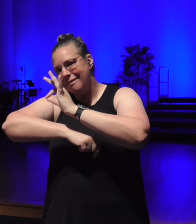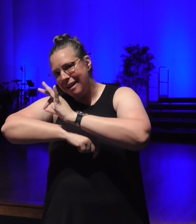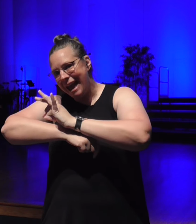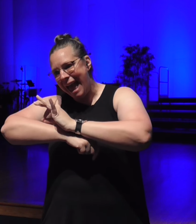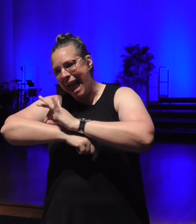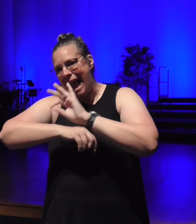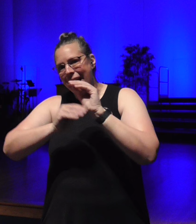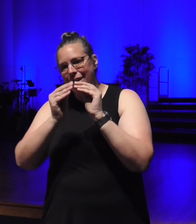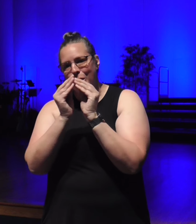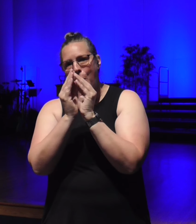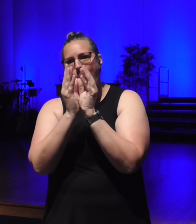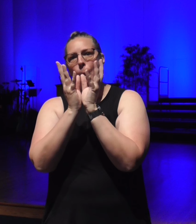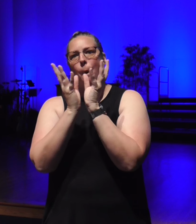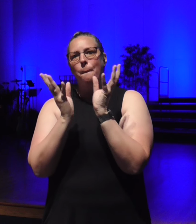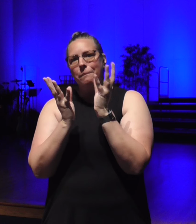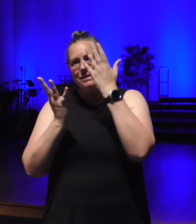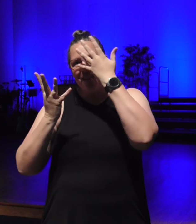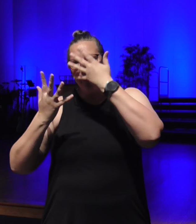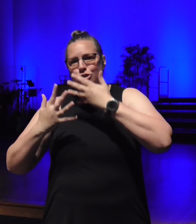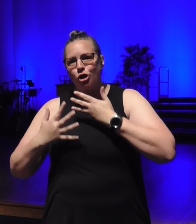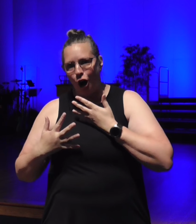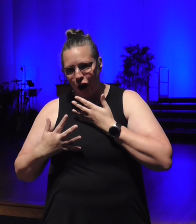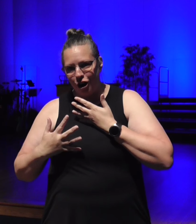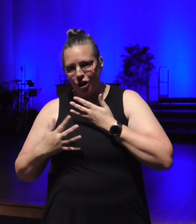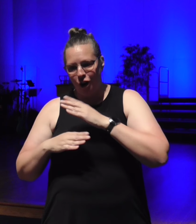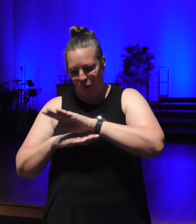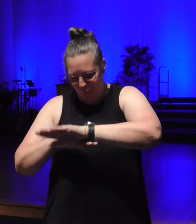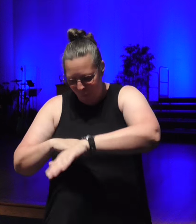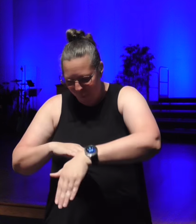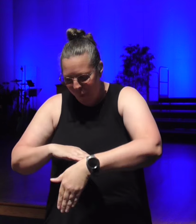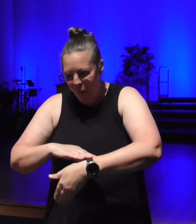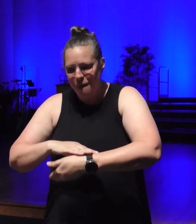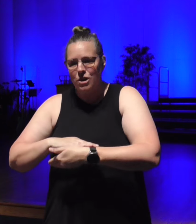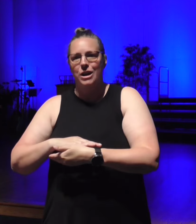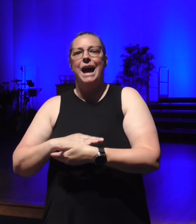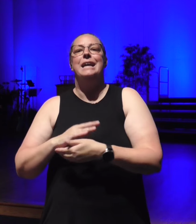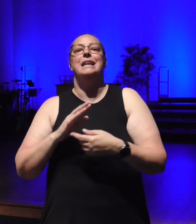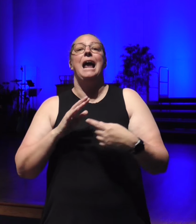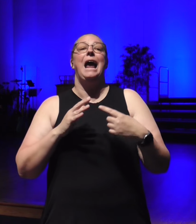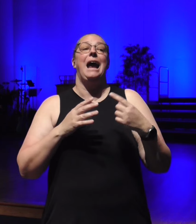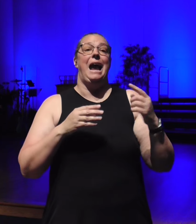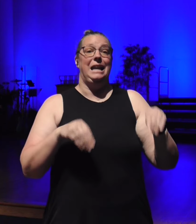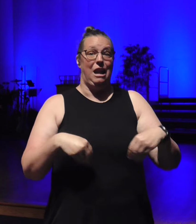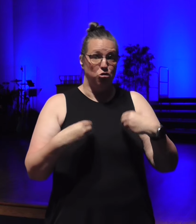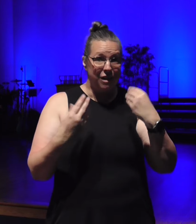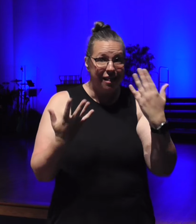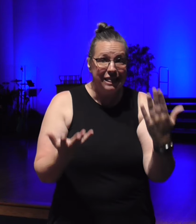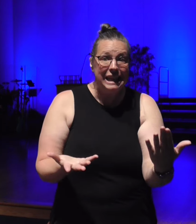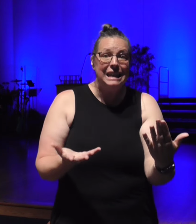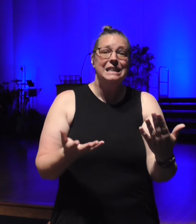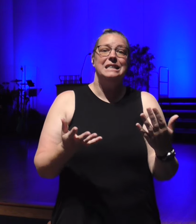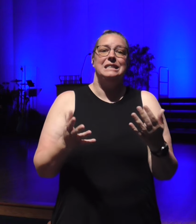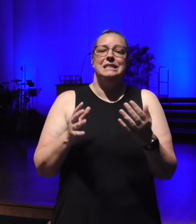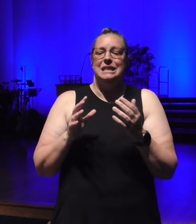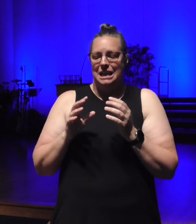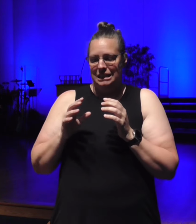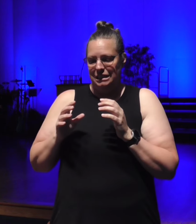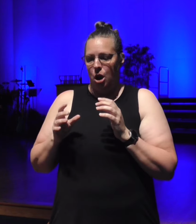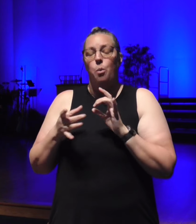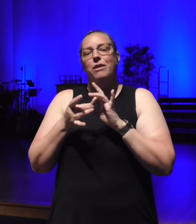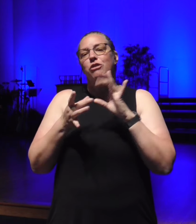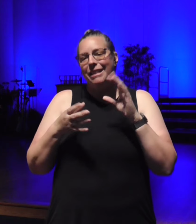dark. And then at its moment of fullest opening, it releases what Williams calls a powerful pop of perfume into